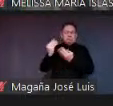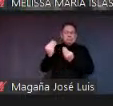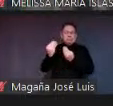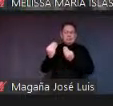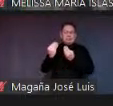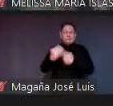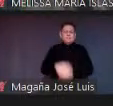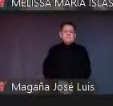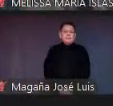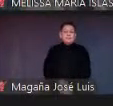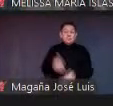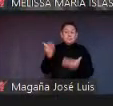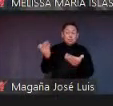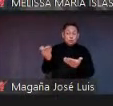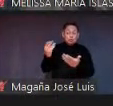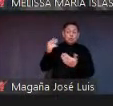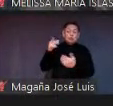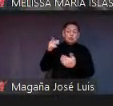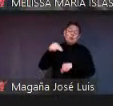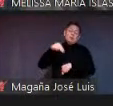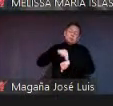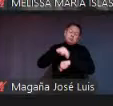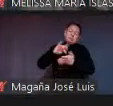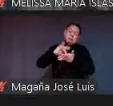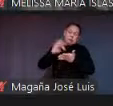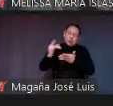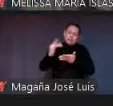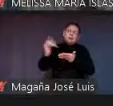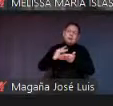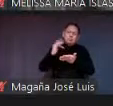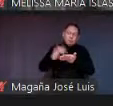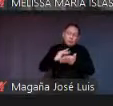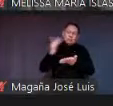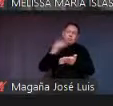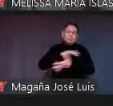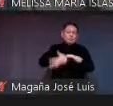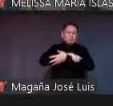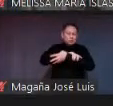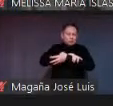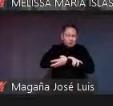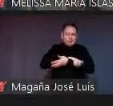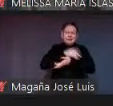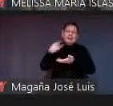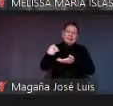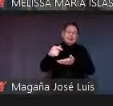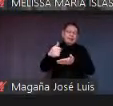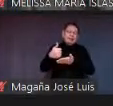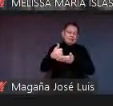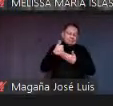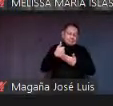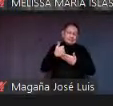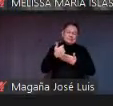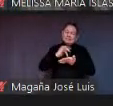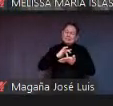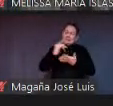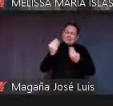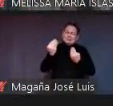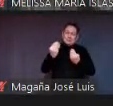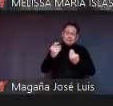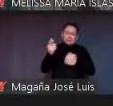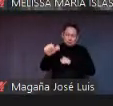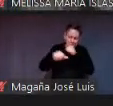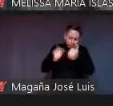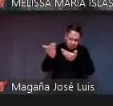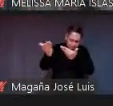support all along the program and what is coming. Thank you for your support, your solidarity, your commitment to